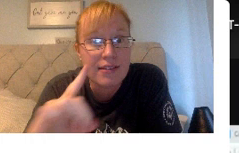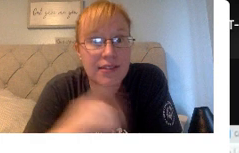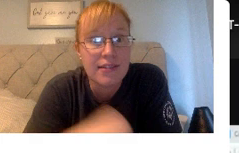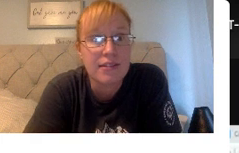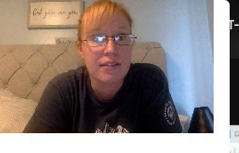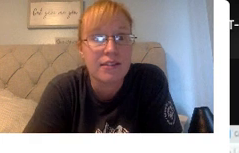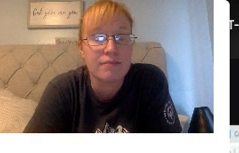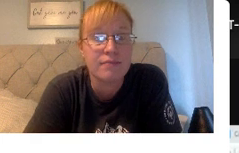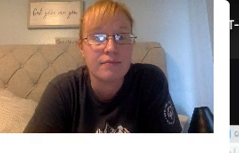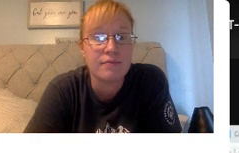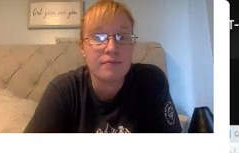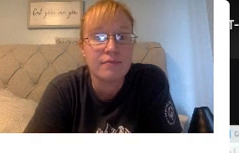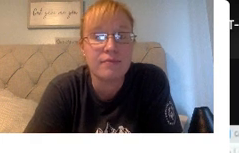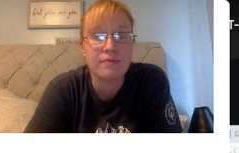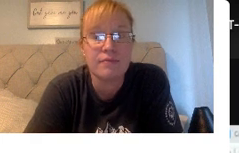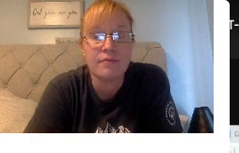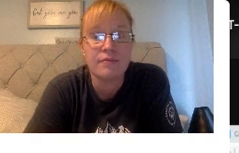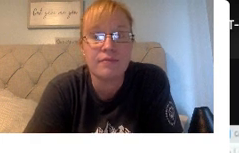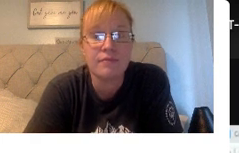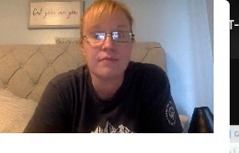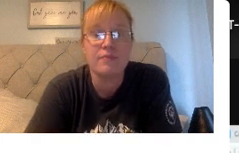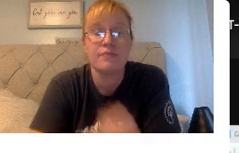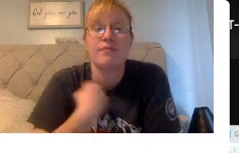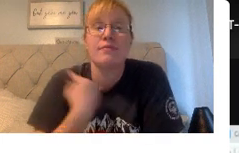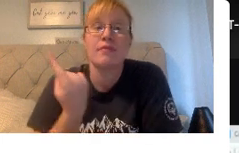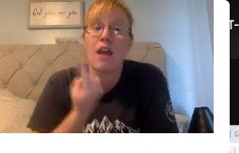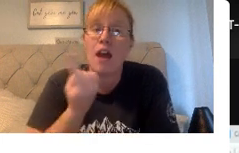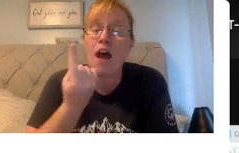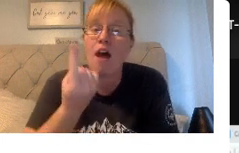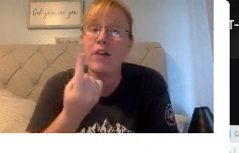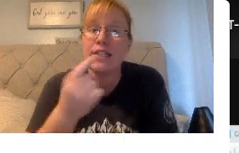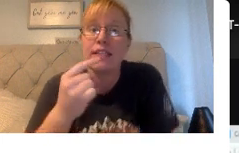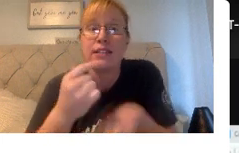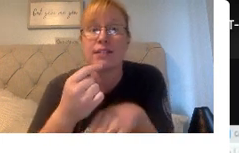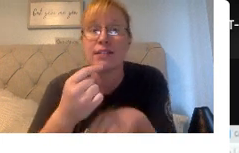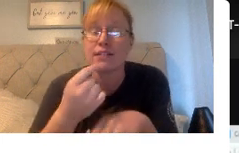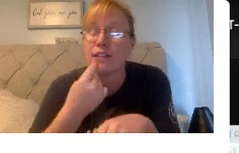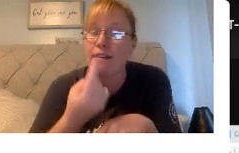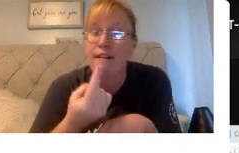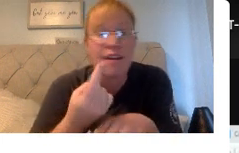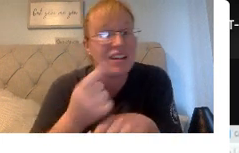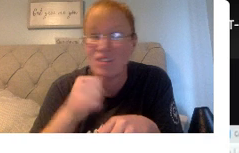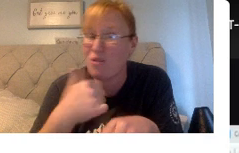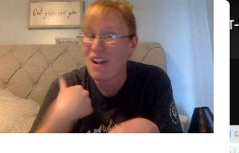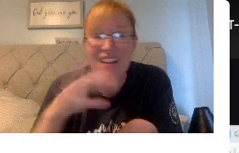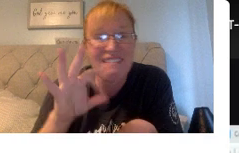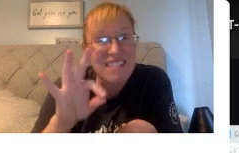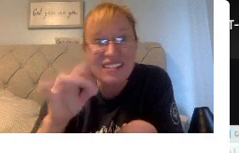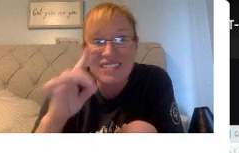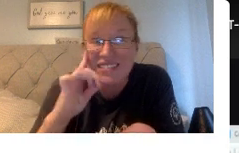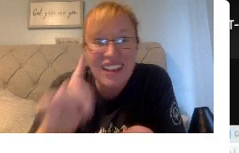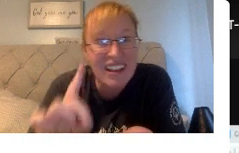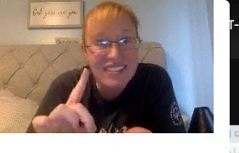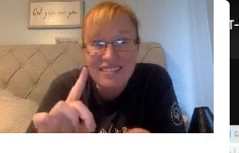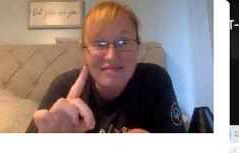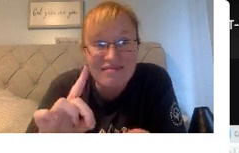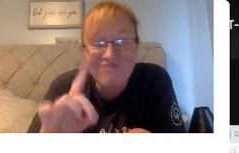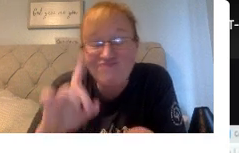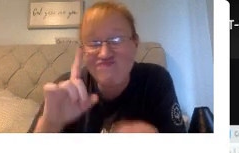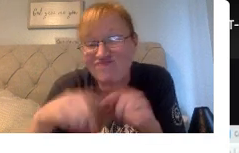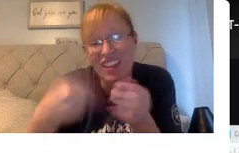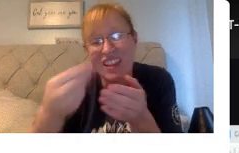$1.99. Okay, so I always start. Well, like I said, I don't have 99 cents to give him, right? I can't just